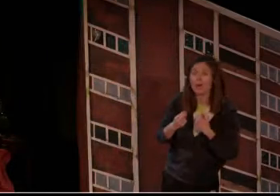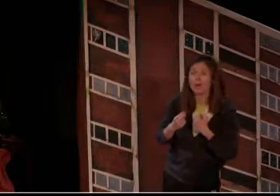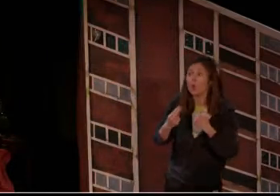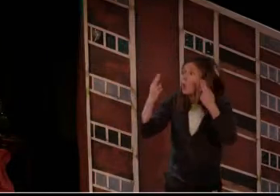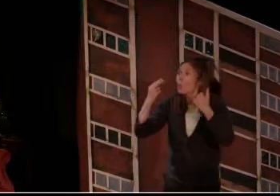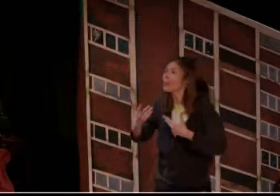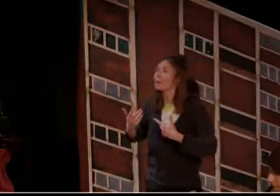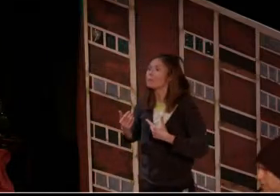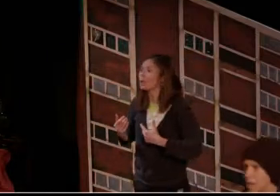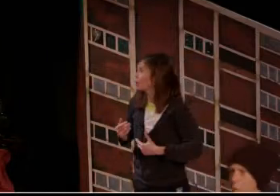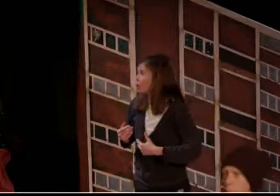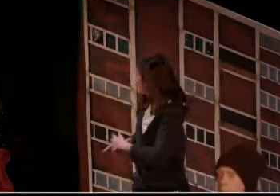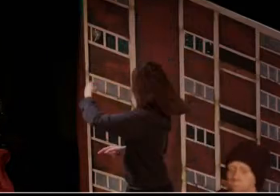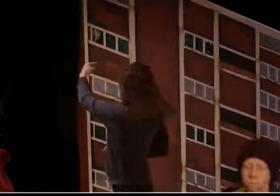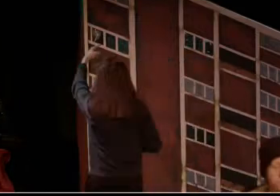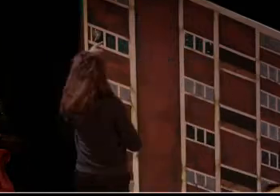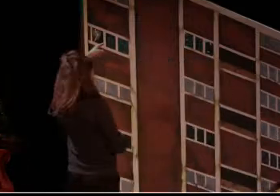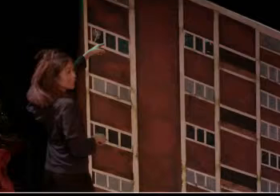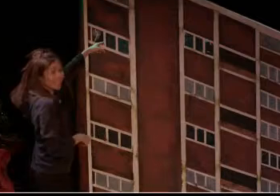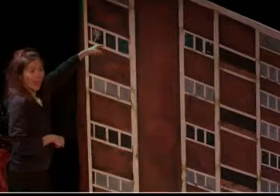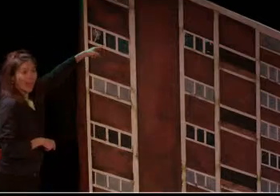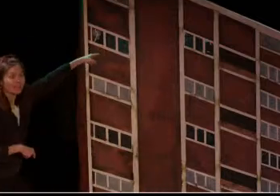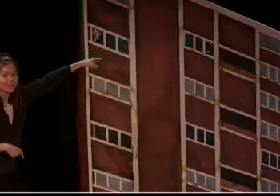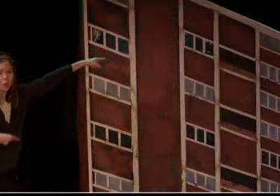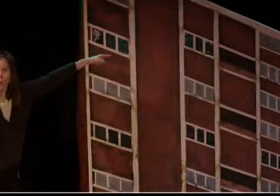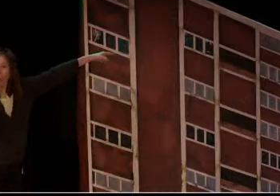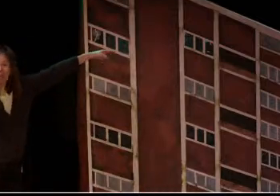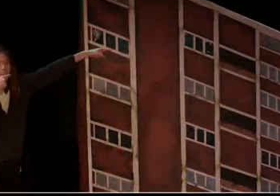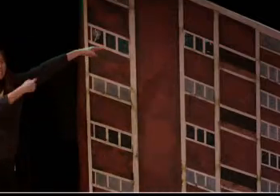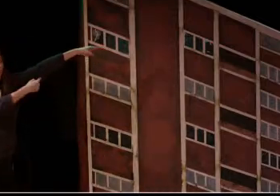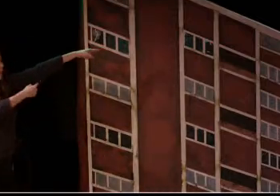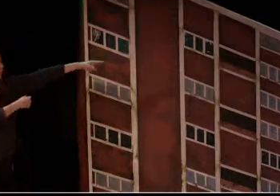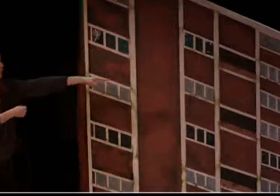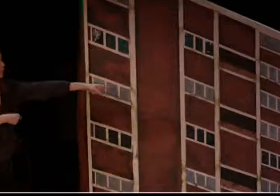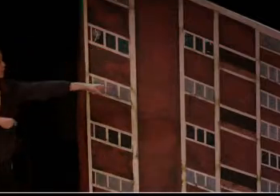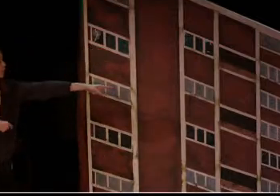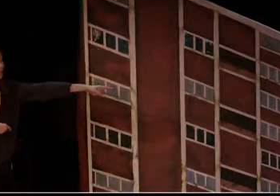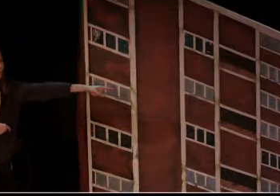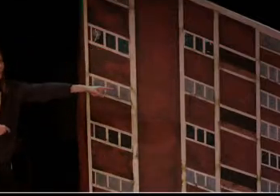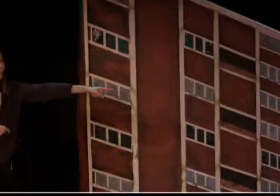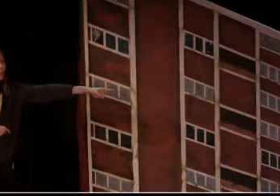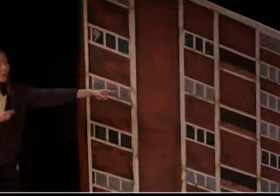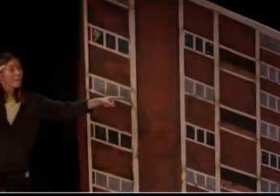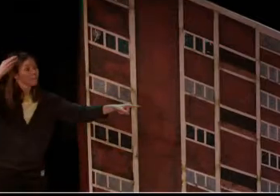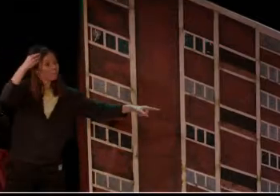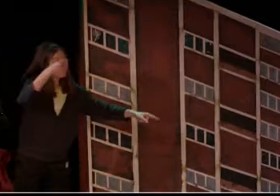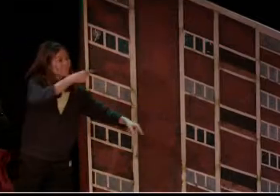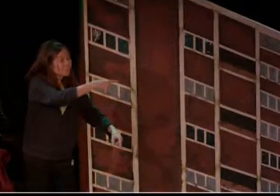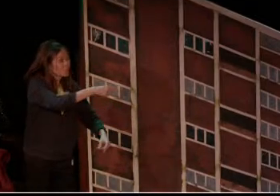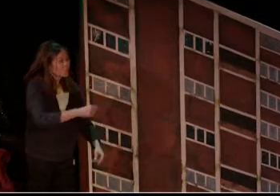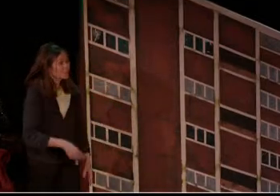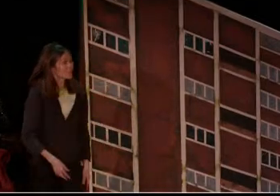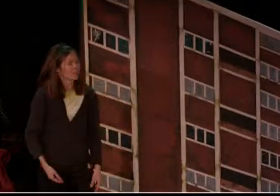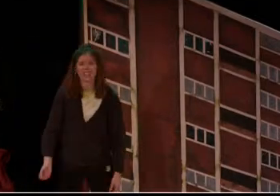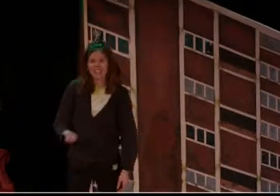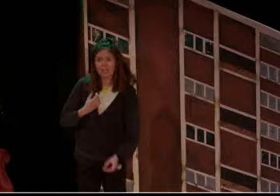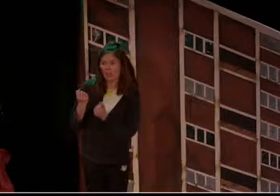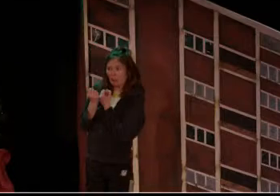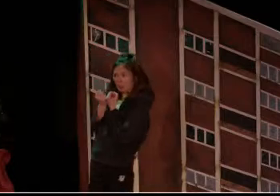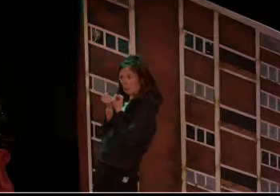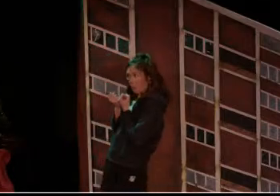William? Hello! Mama! What? You were